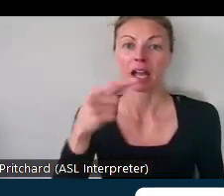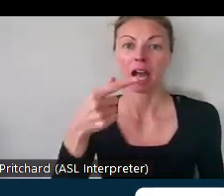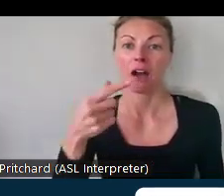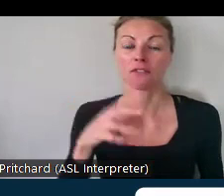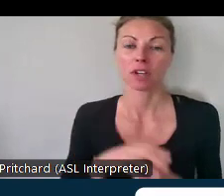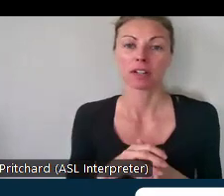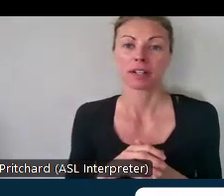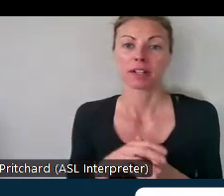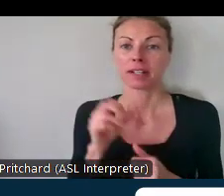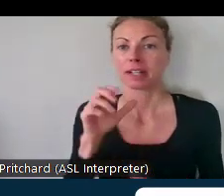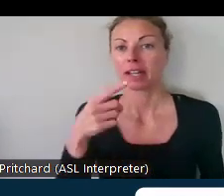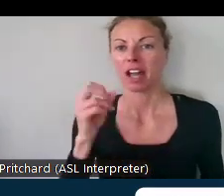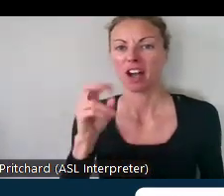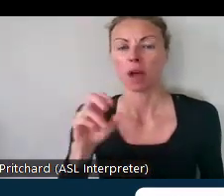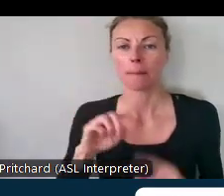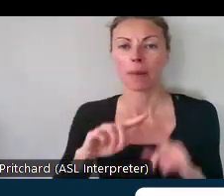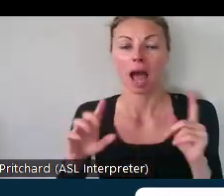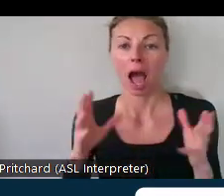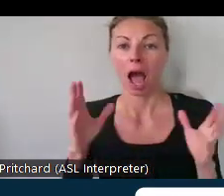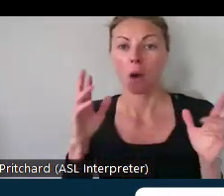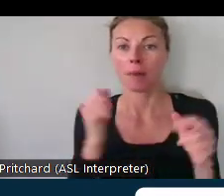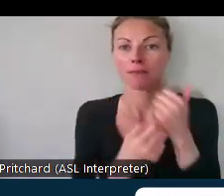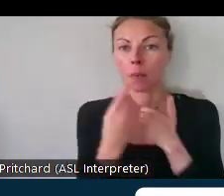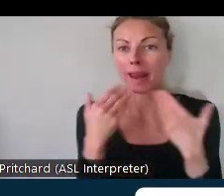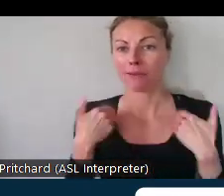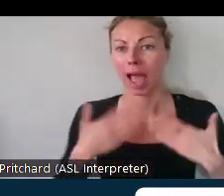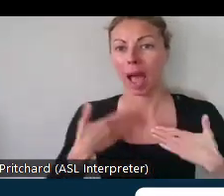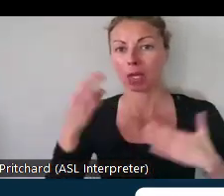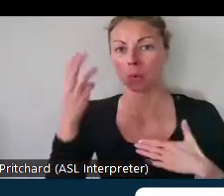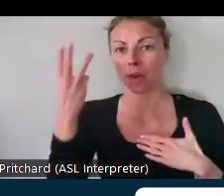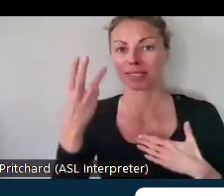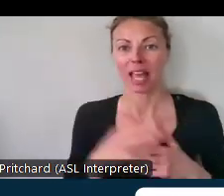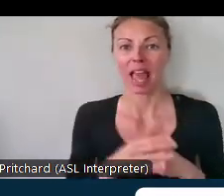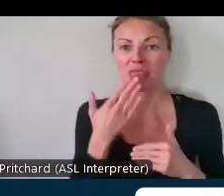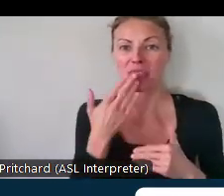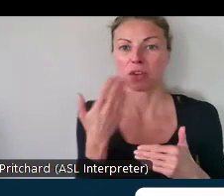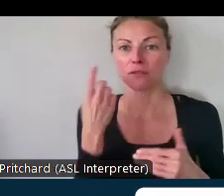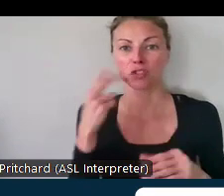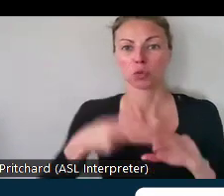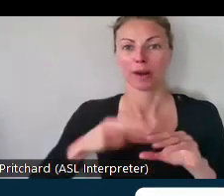Other than that, I hope everybody has a happy Wednesday and thank you for joining our webinar today. Have a great day.